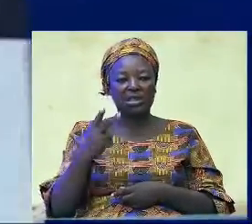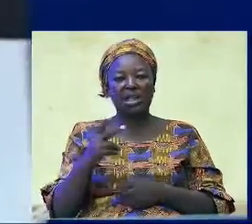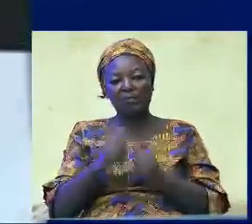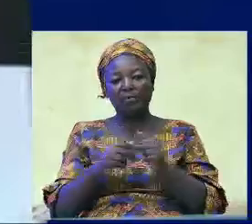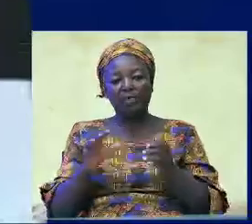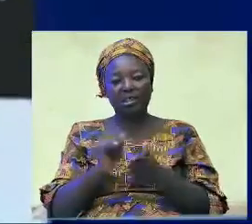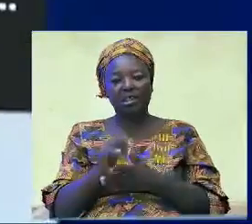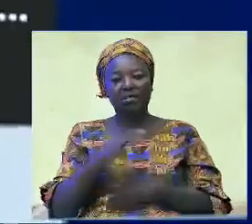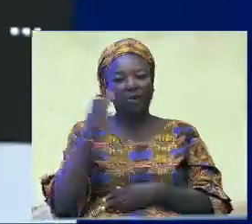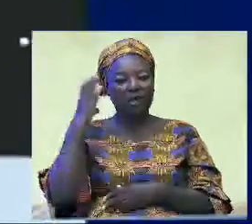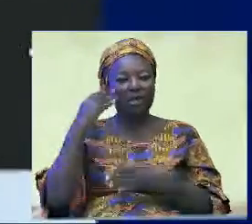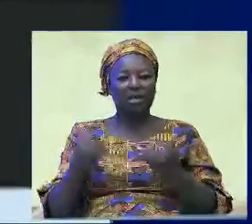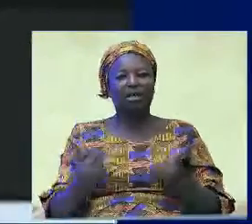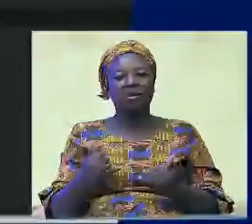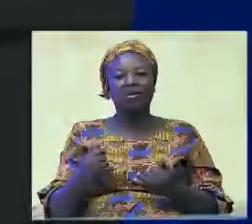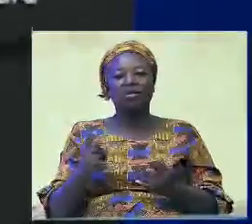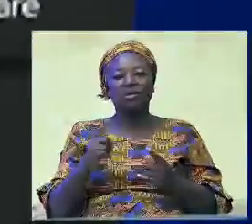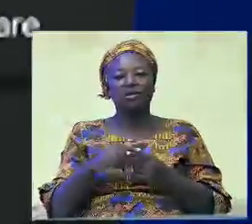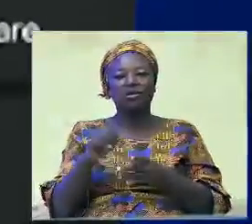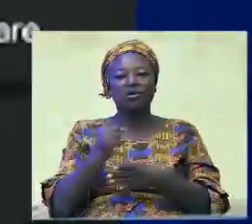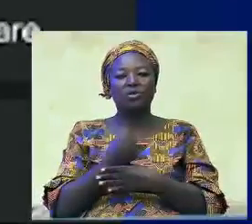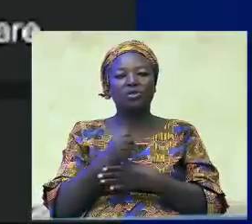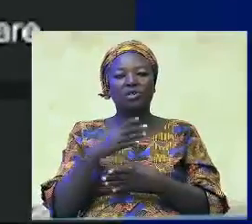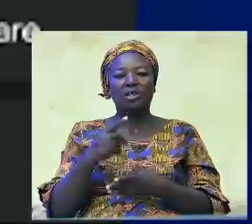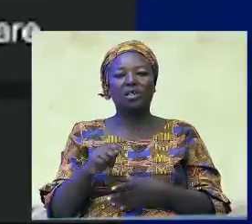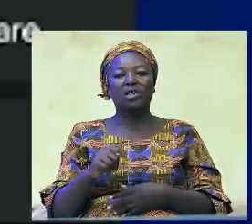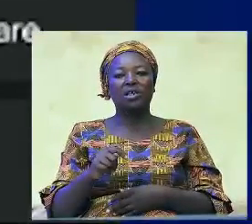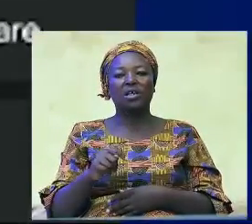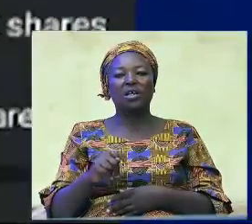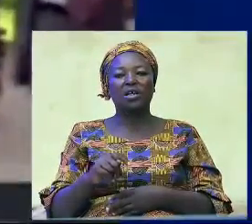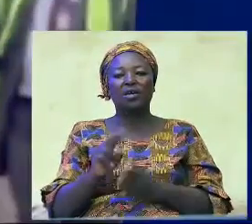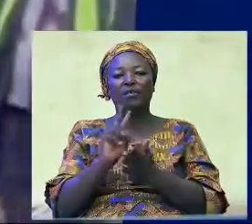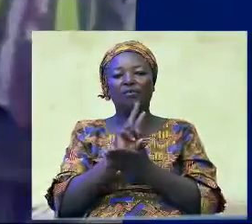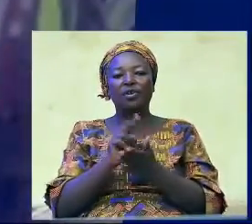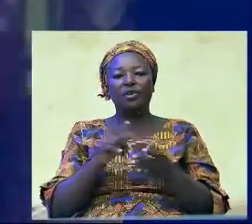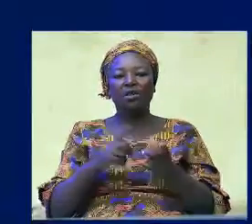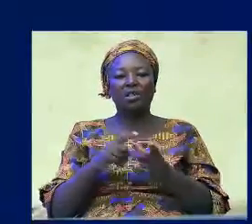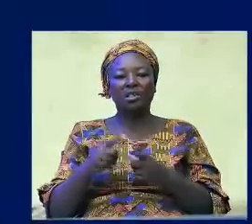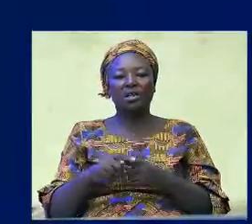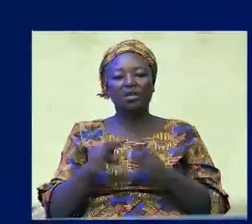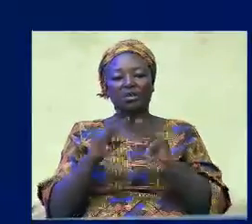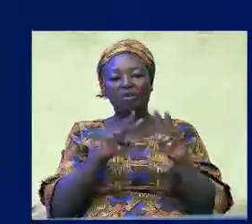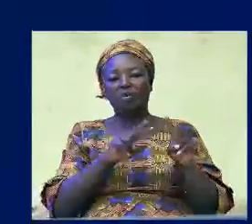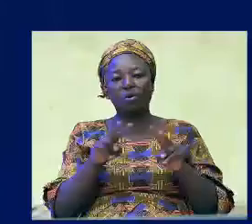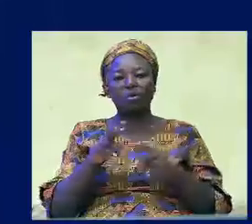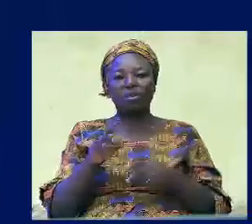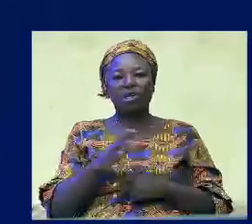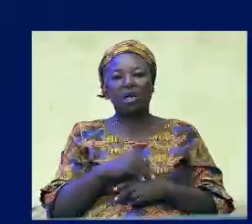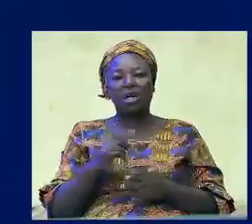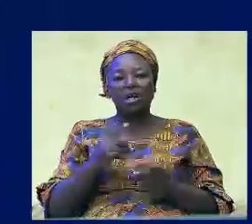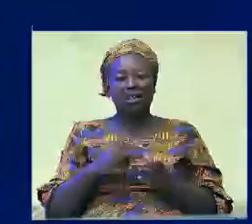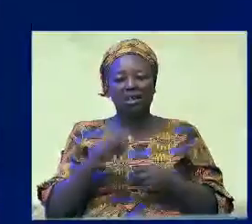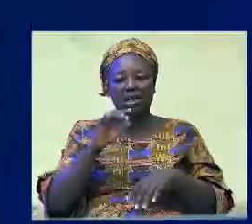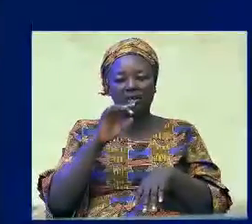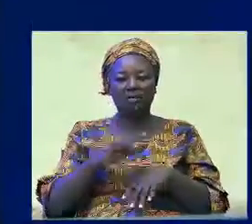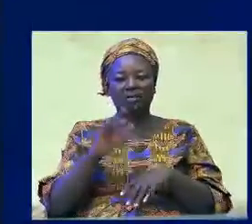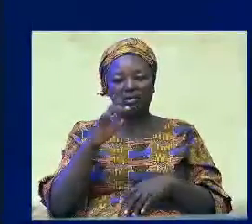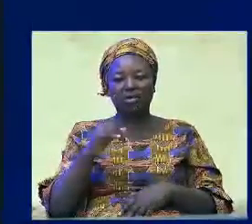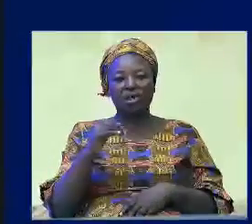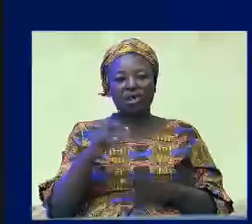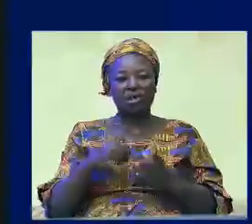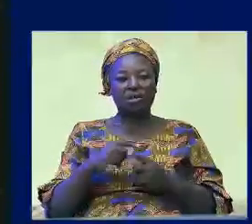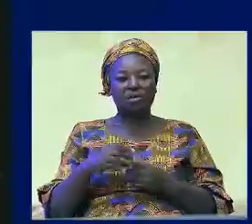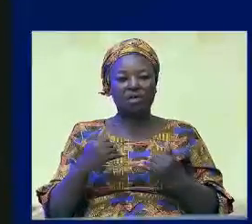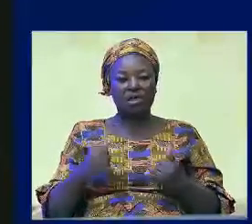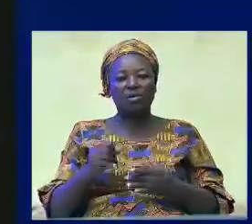Click on the like option. Then you have liked the video. To share the video, 1. Click on the